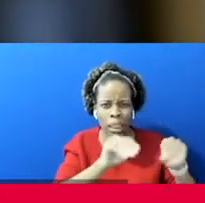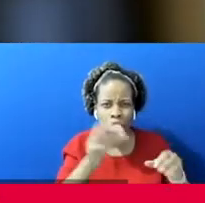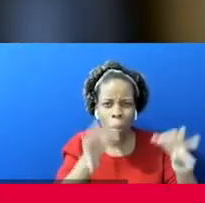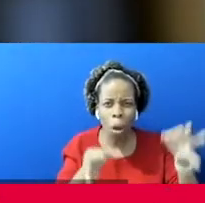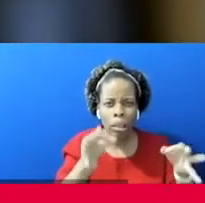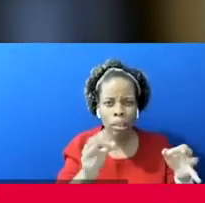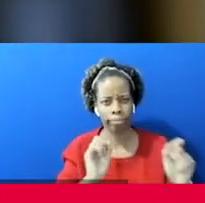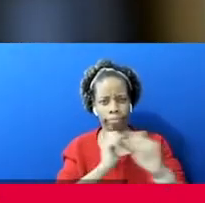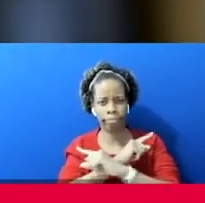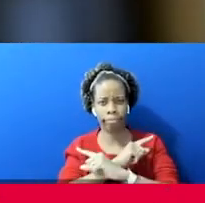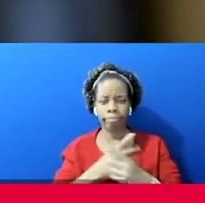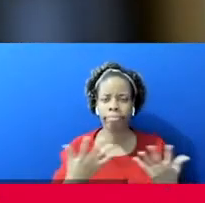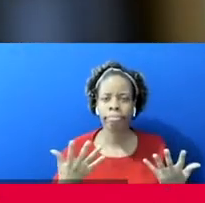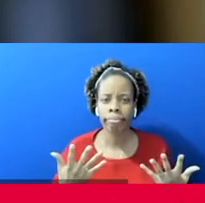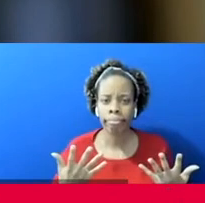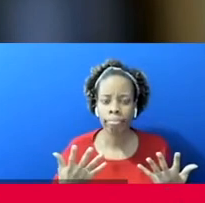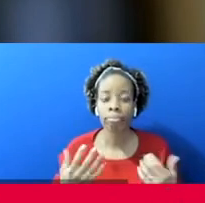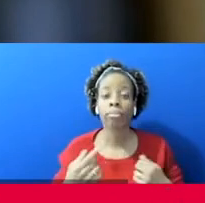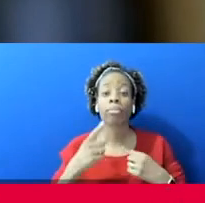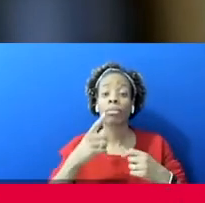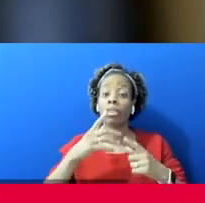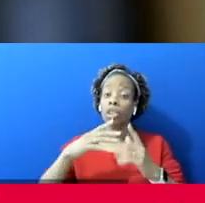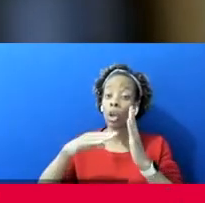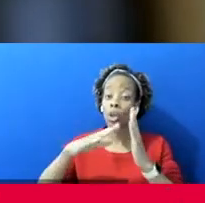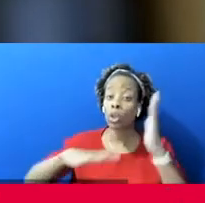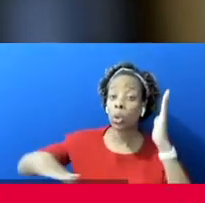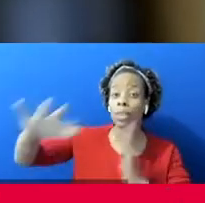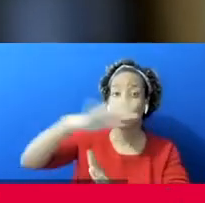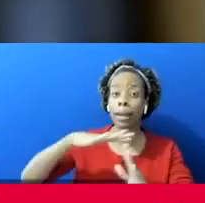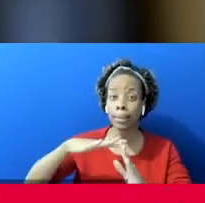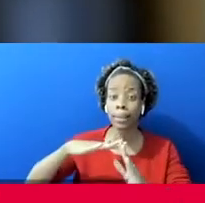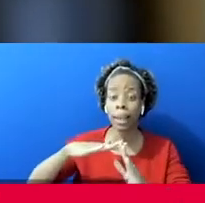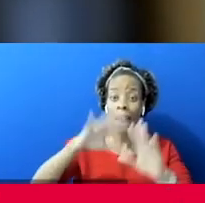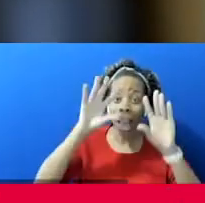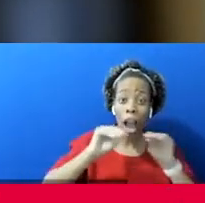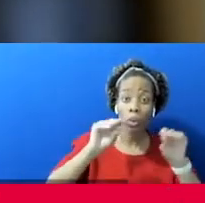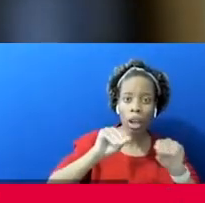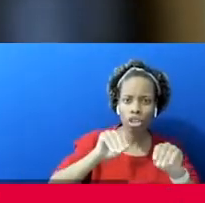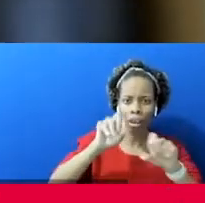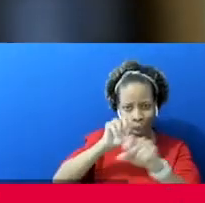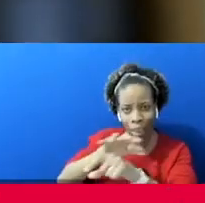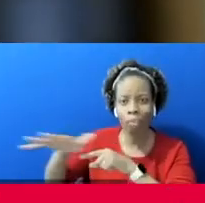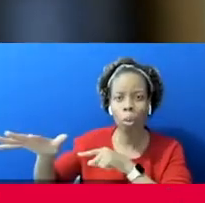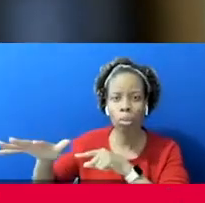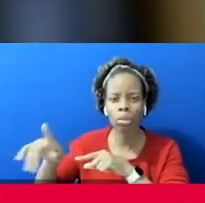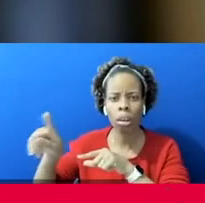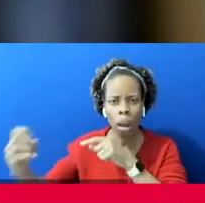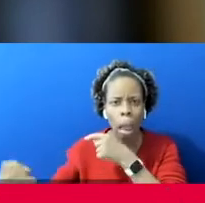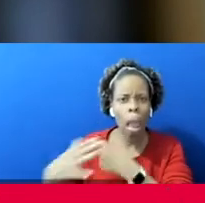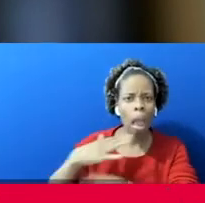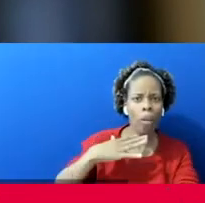how society is influenced by education and education is influenced by society. But fundamentally, universities teach politics,